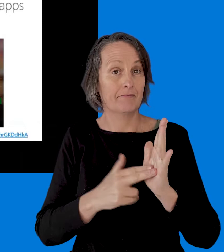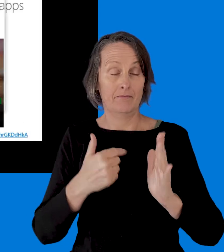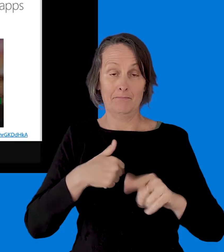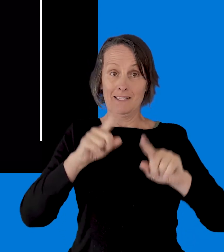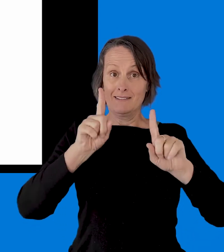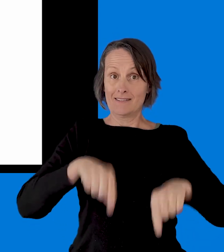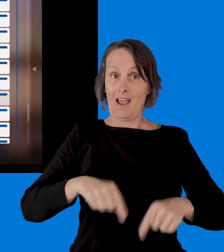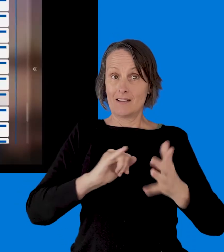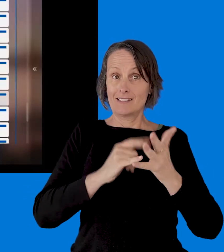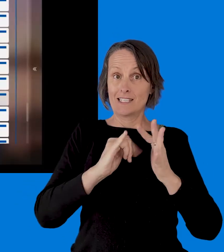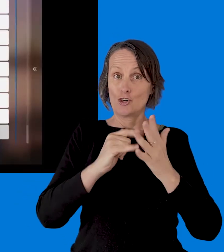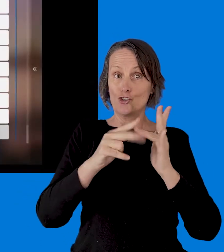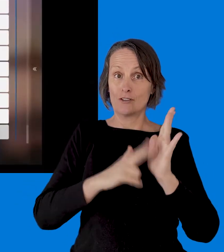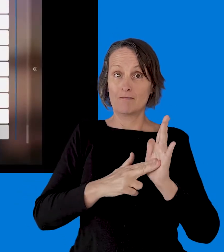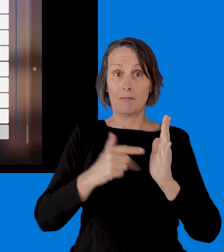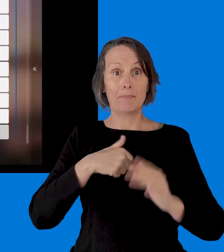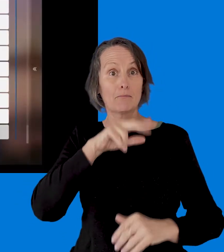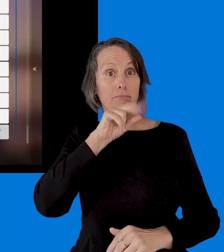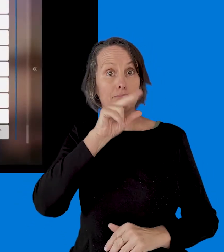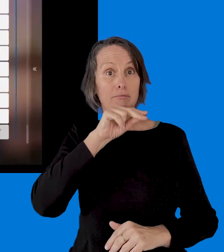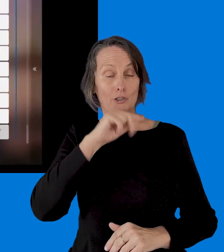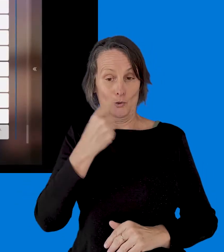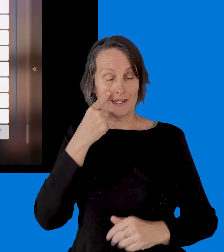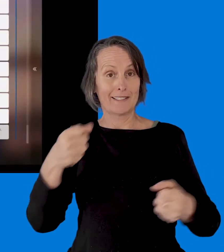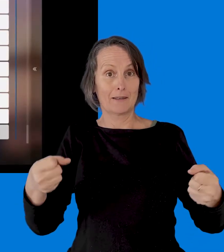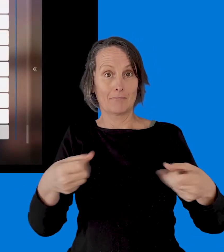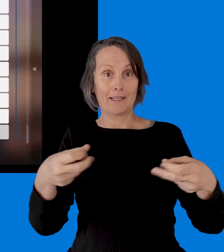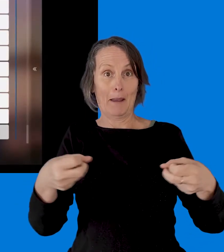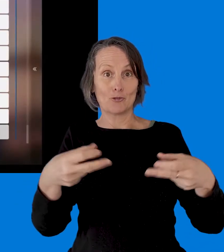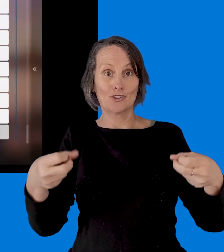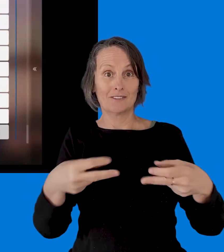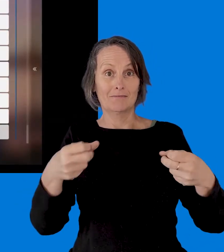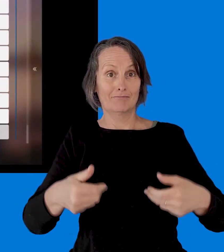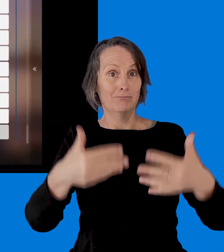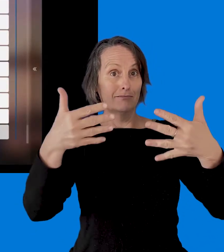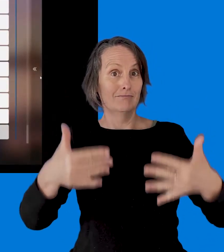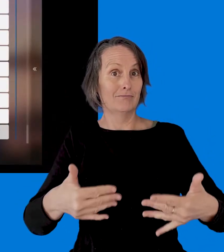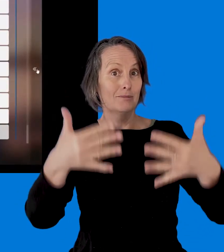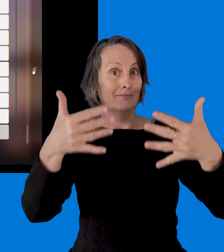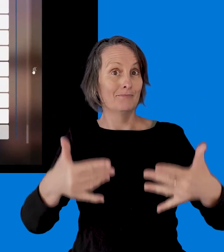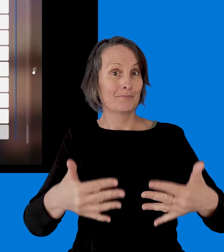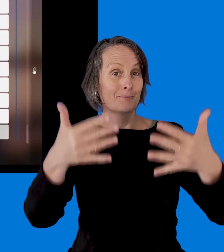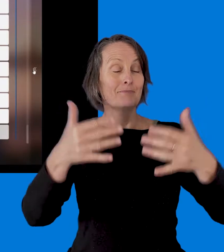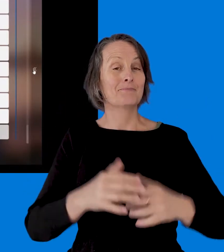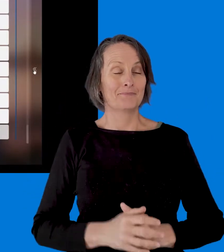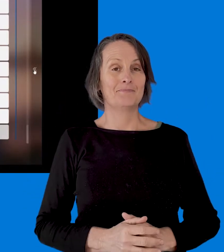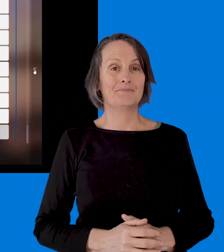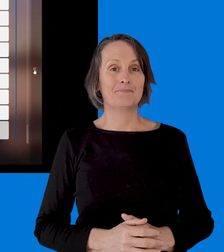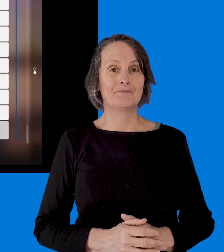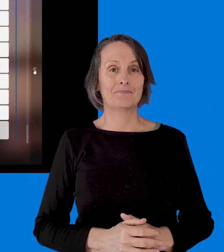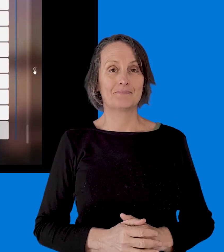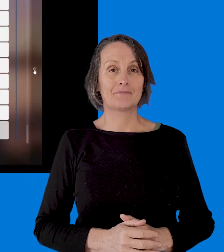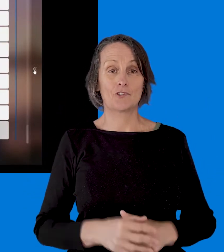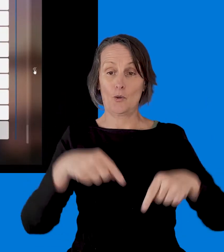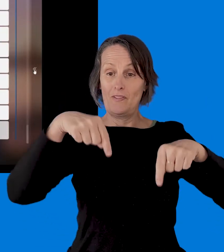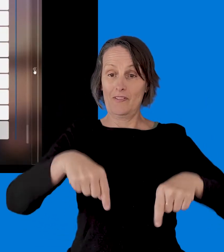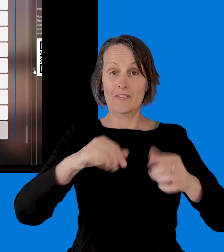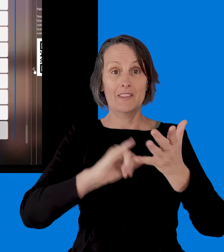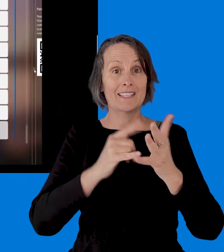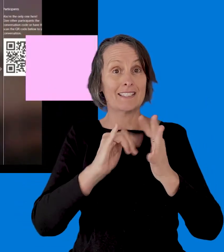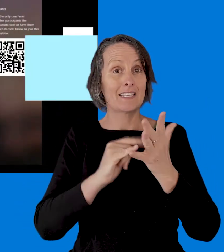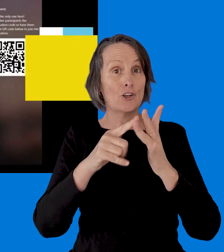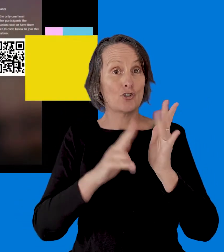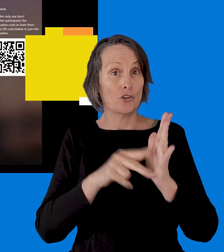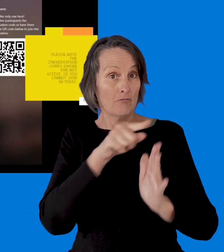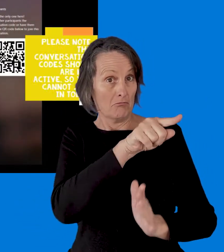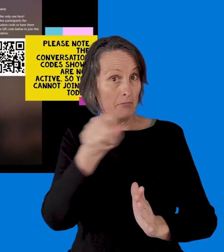session that's captioning what I'm saying. And so right now you'll see the captions of what I'm saying showing up on the screen. And this